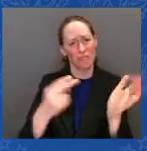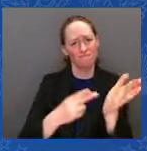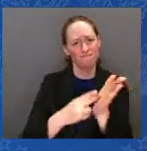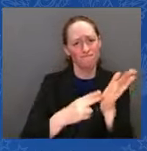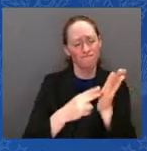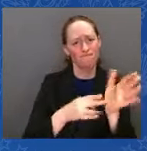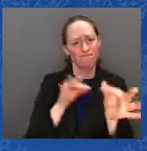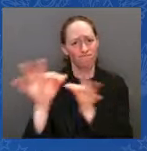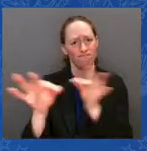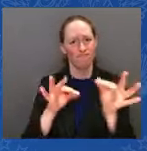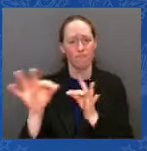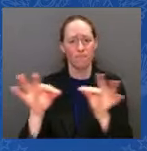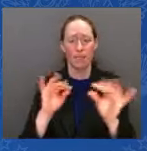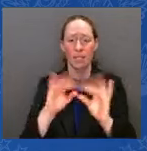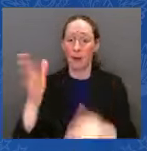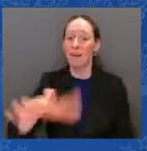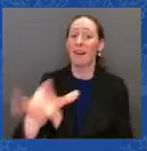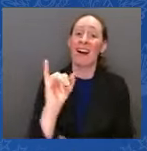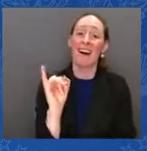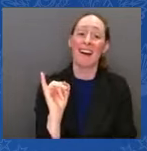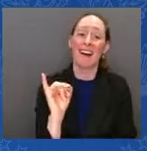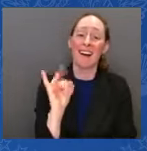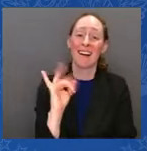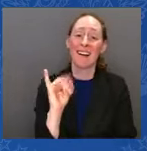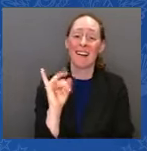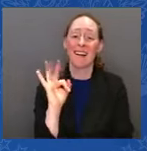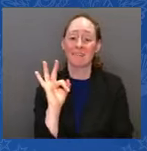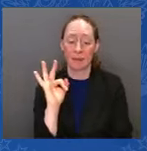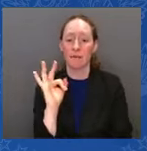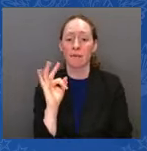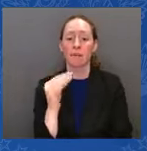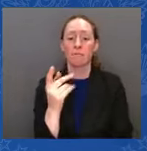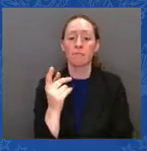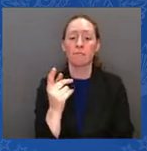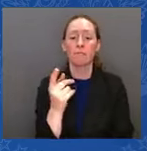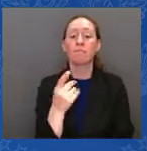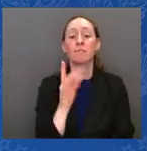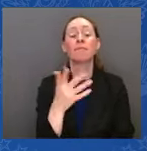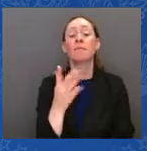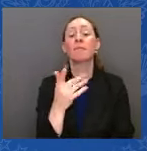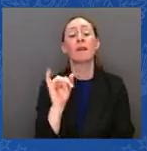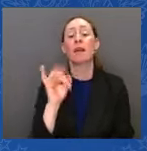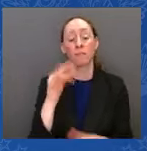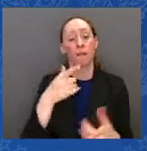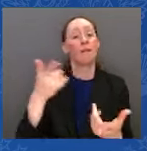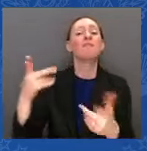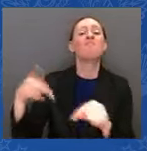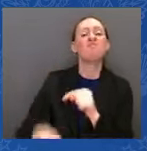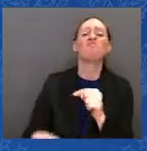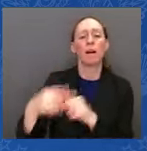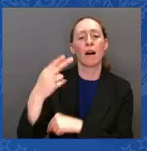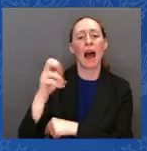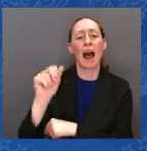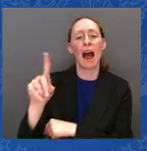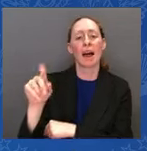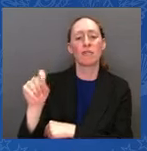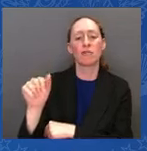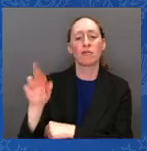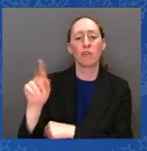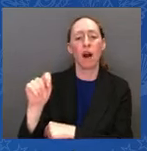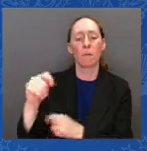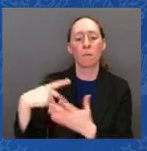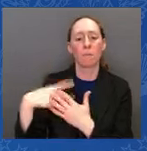if we start instead of Head Start, which they want to cut 21,000 Head Start spots in this state